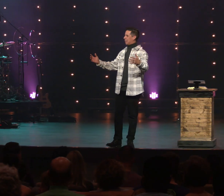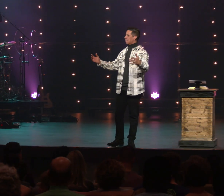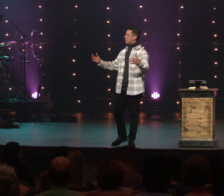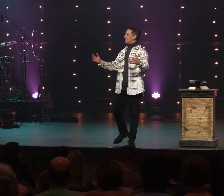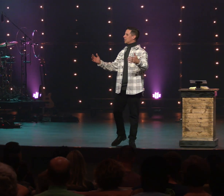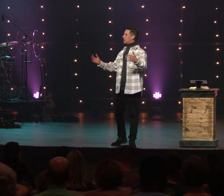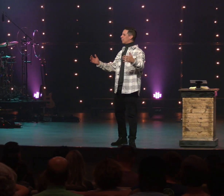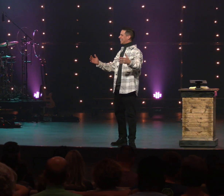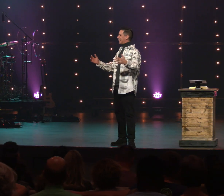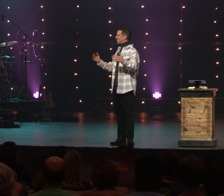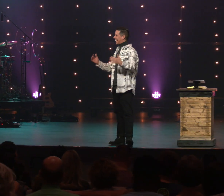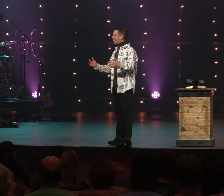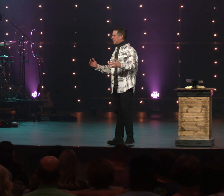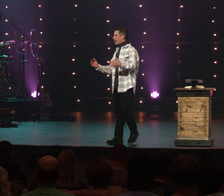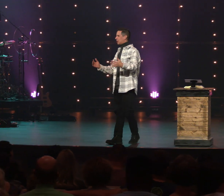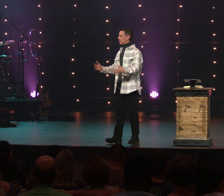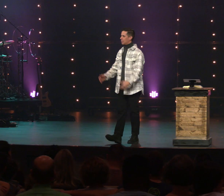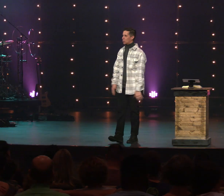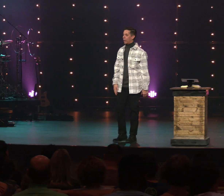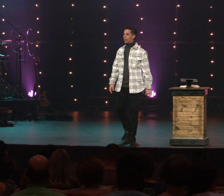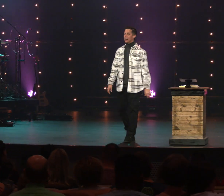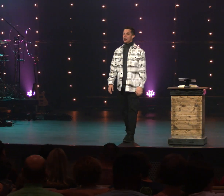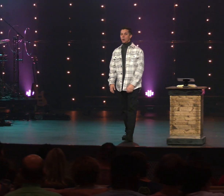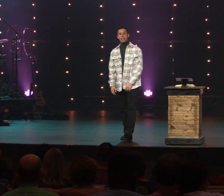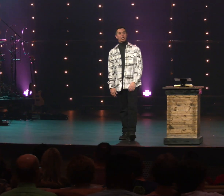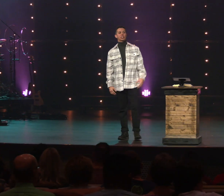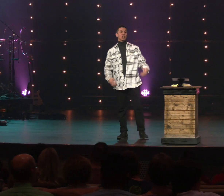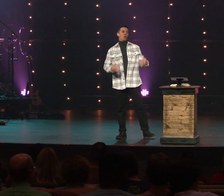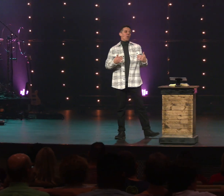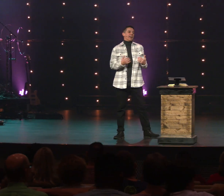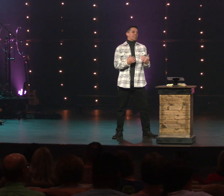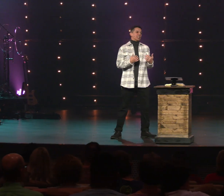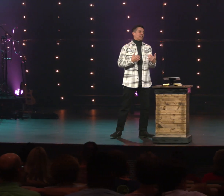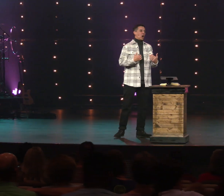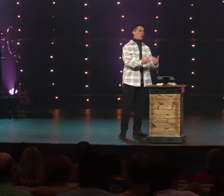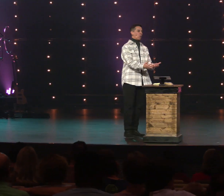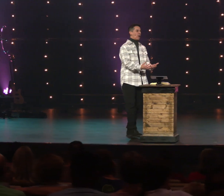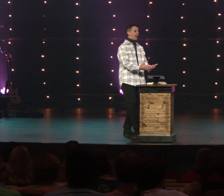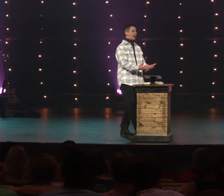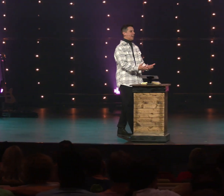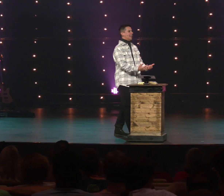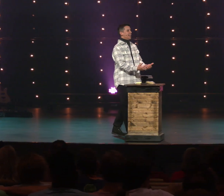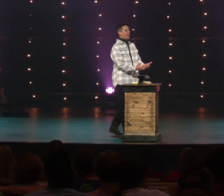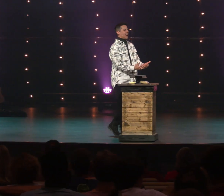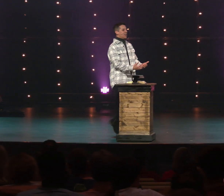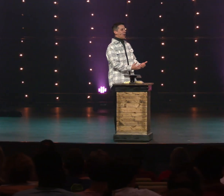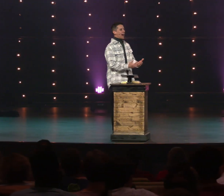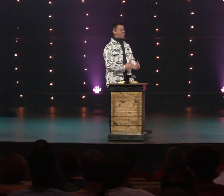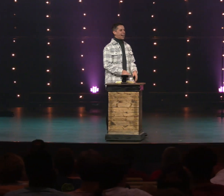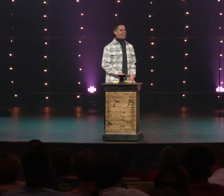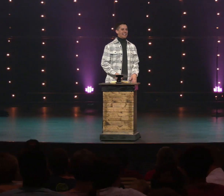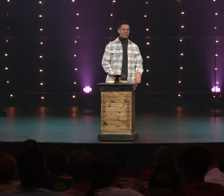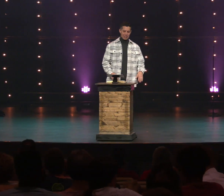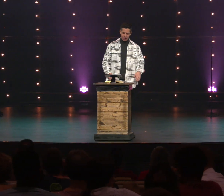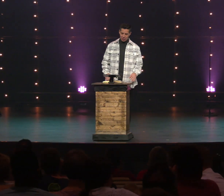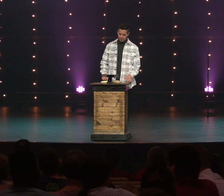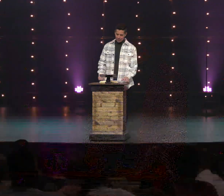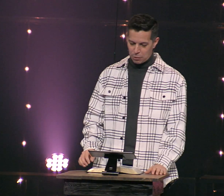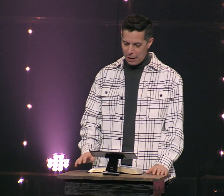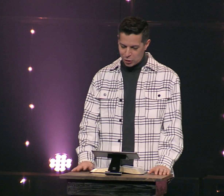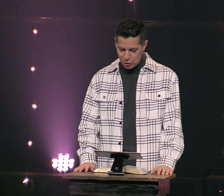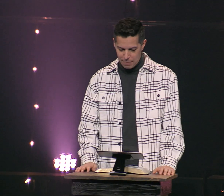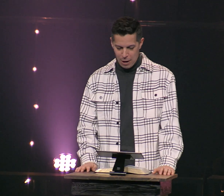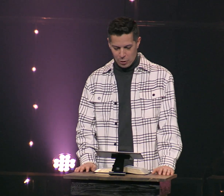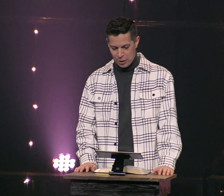it down. There's something exciting about Christmas where we just don't want it to go away. And I get it. There's